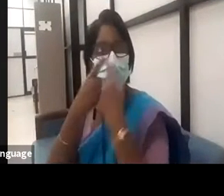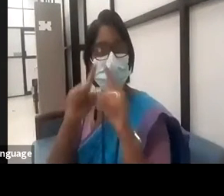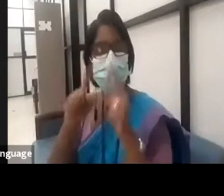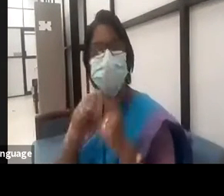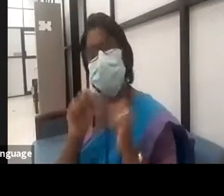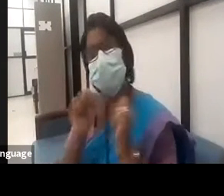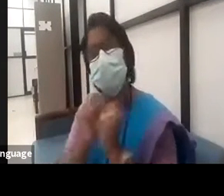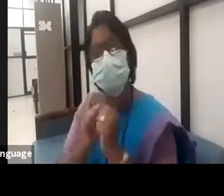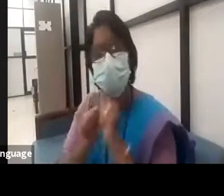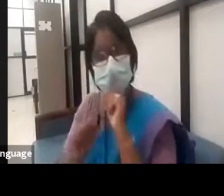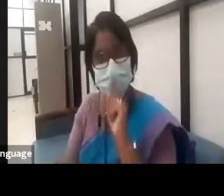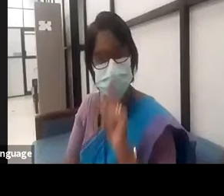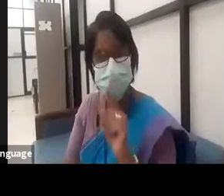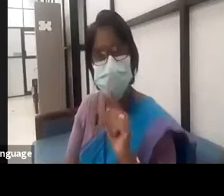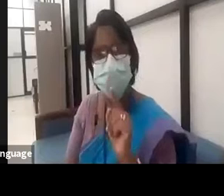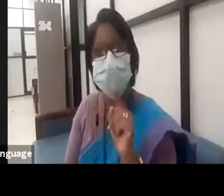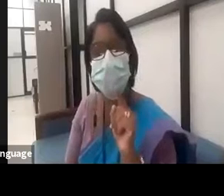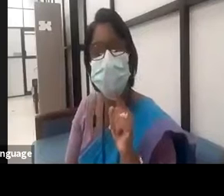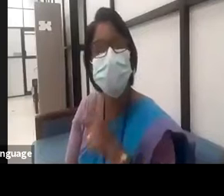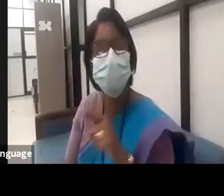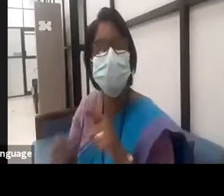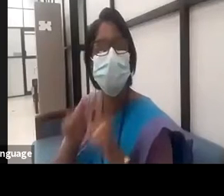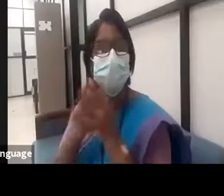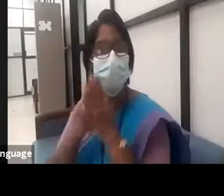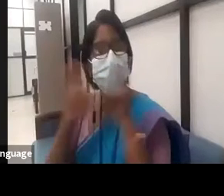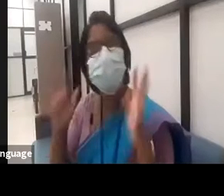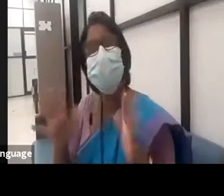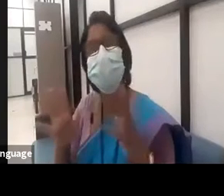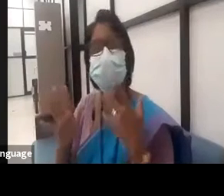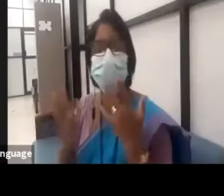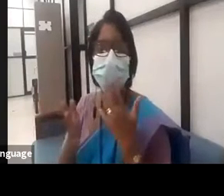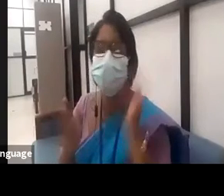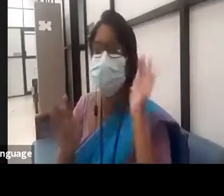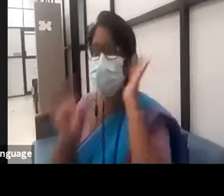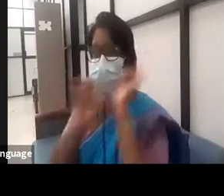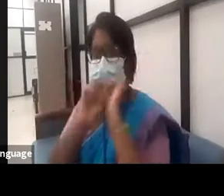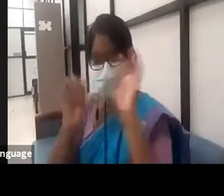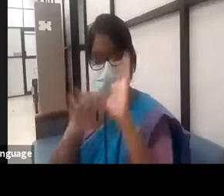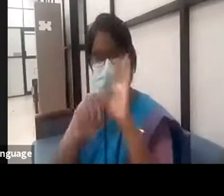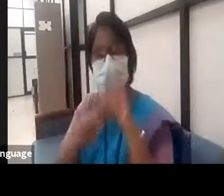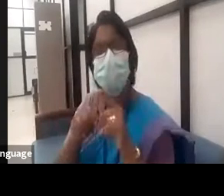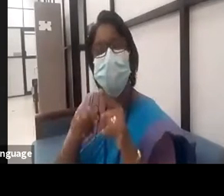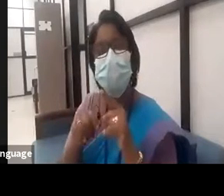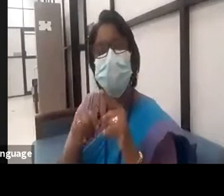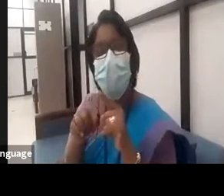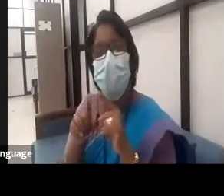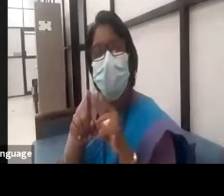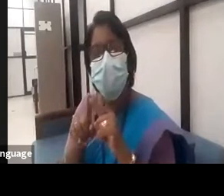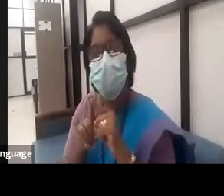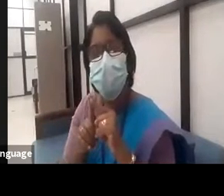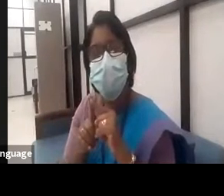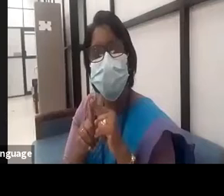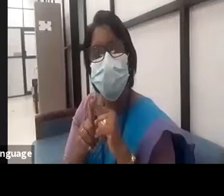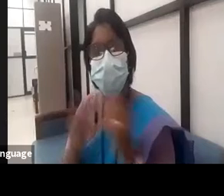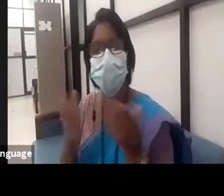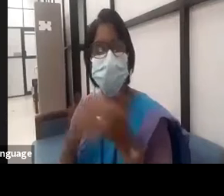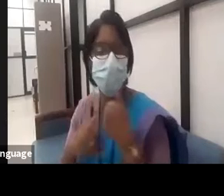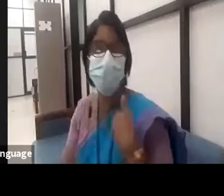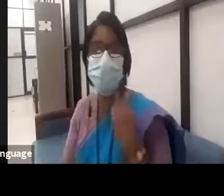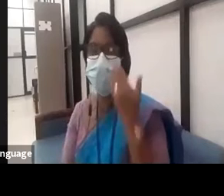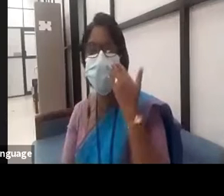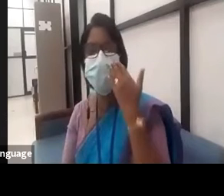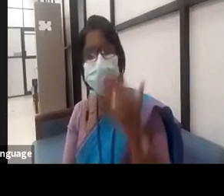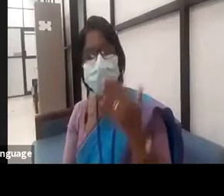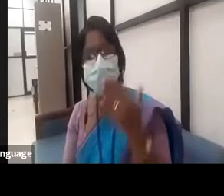of ministries into our portfolio. I mean, that seems like the last thing we should have done.